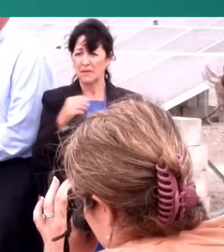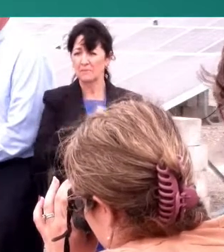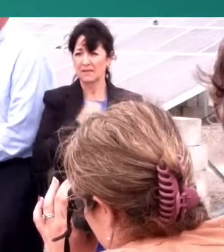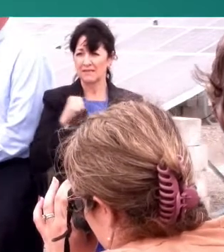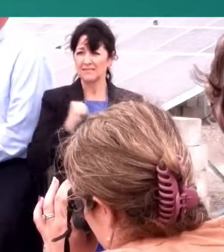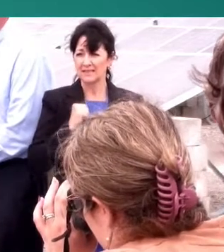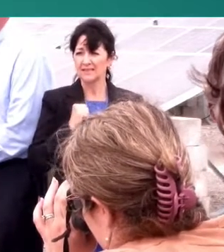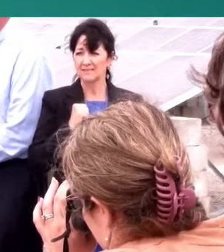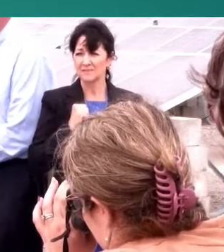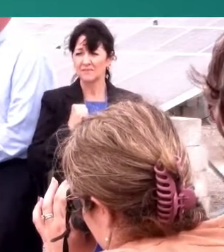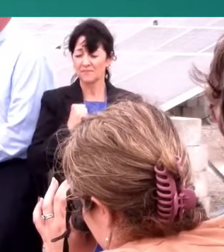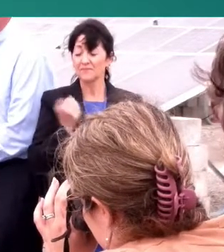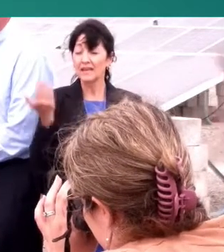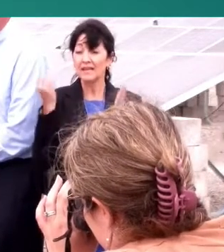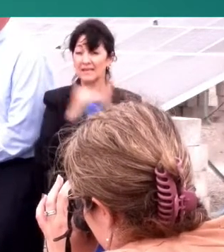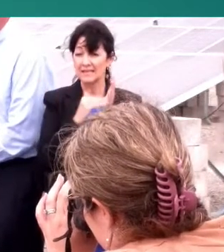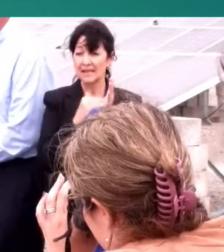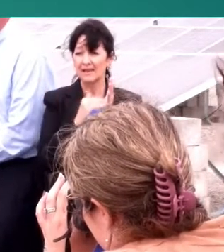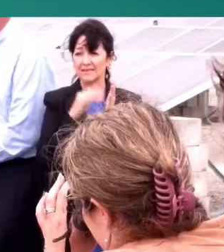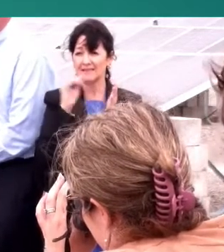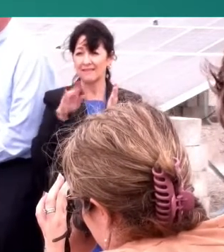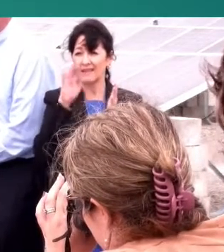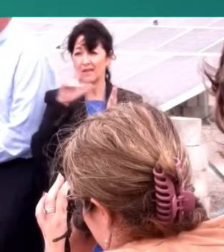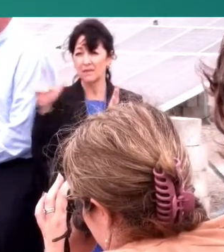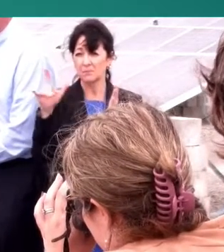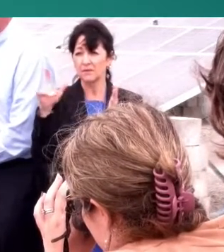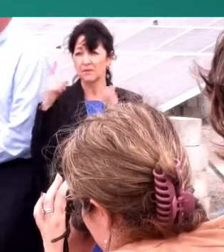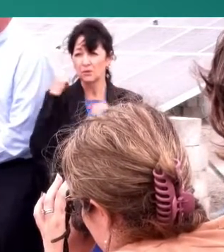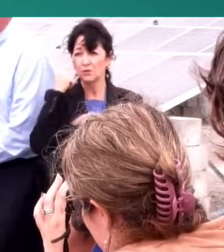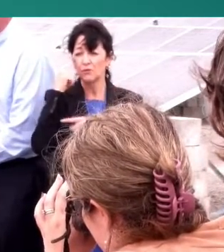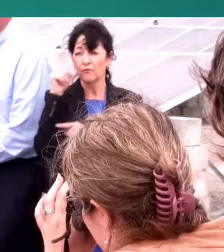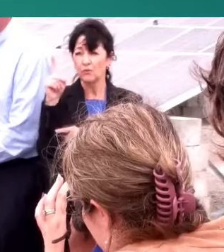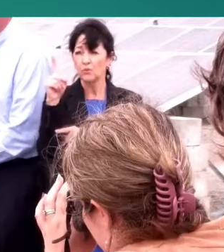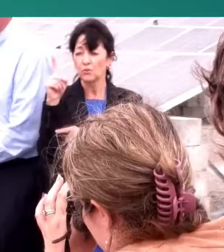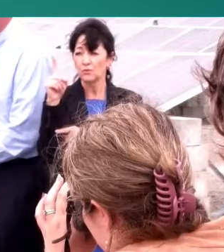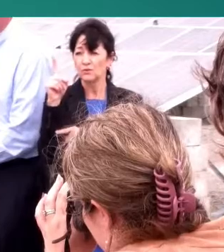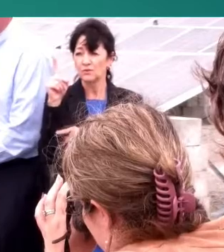then, again, the bill that